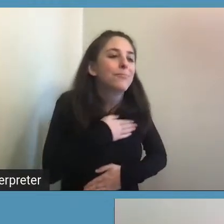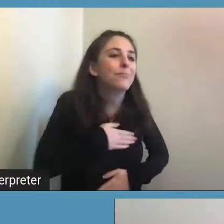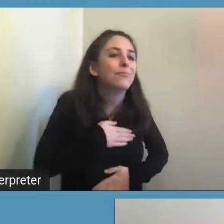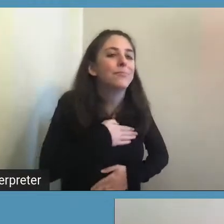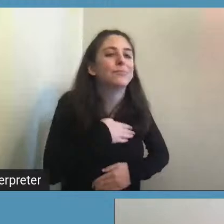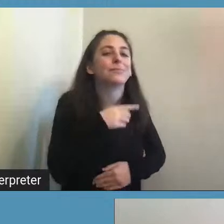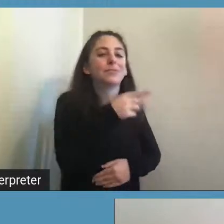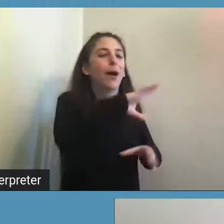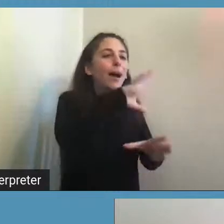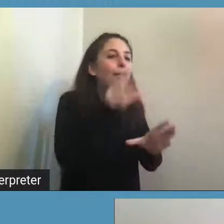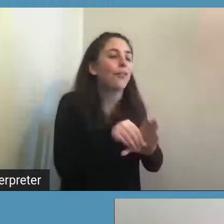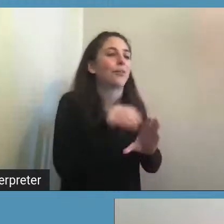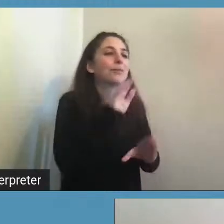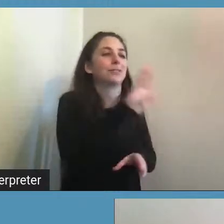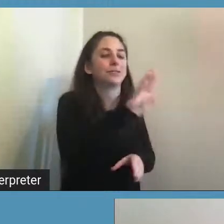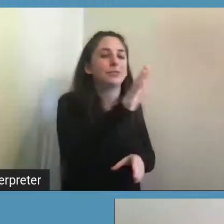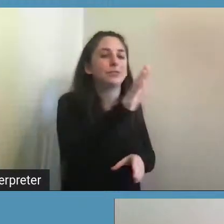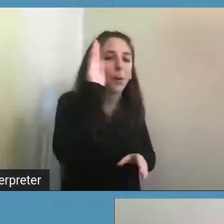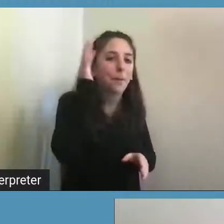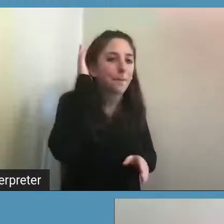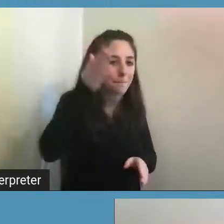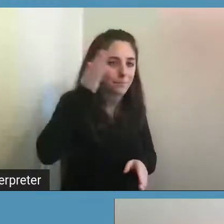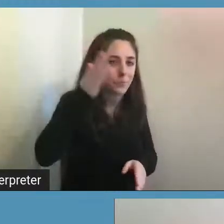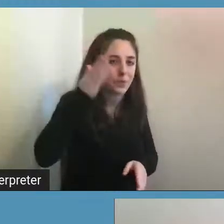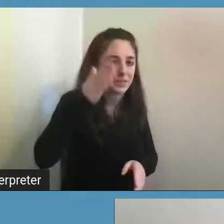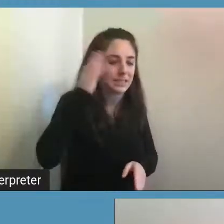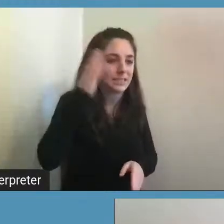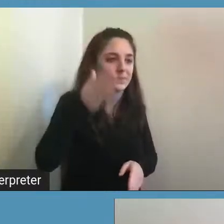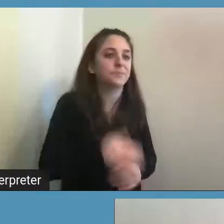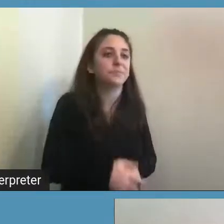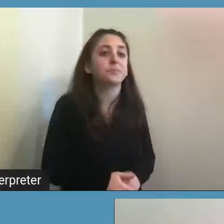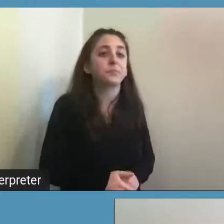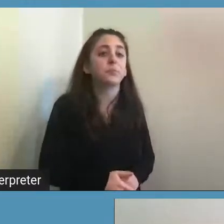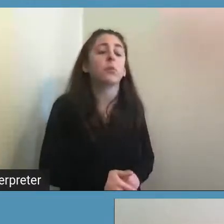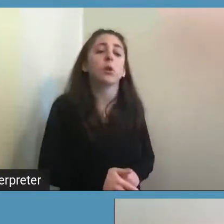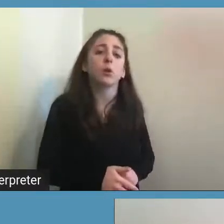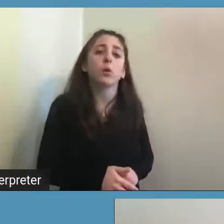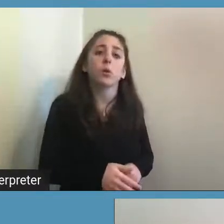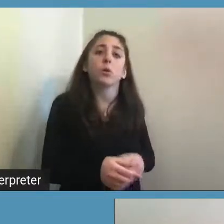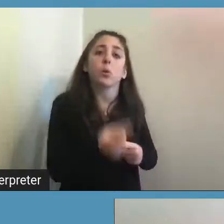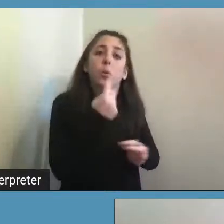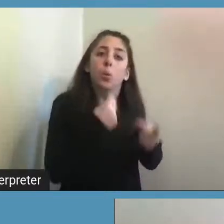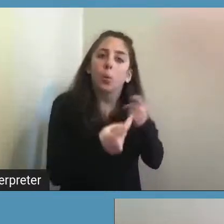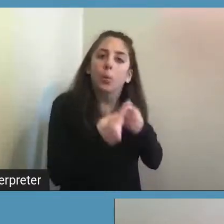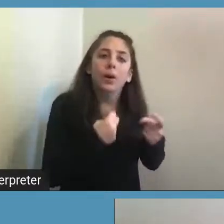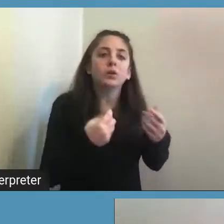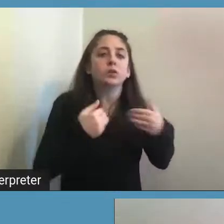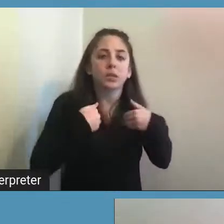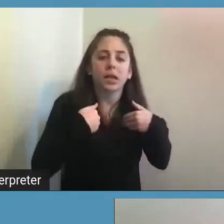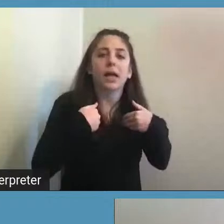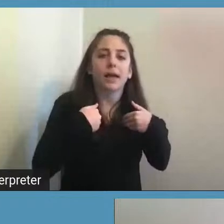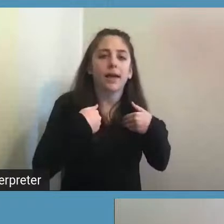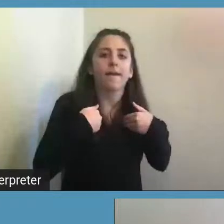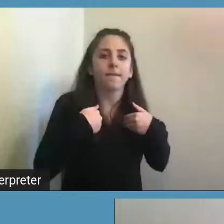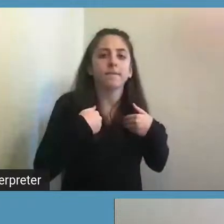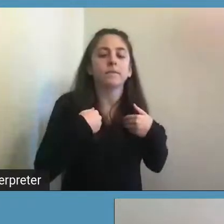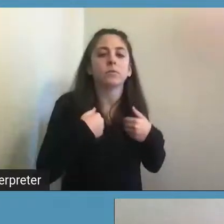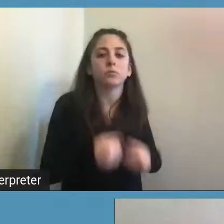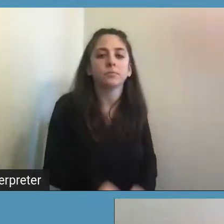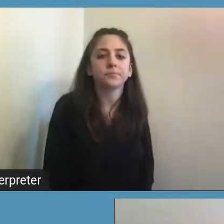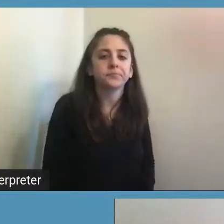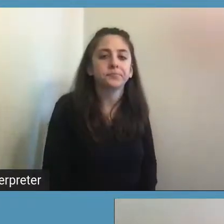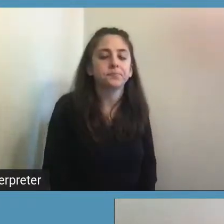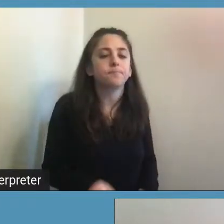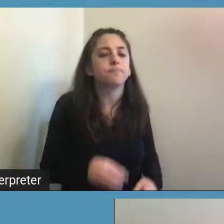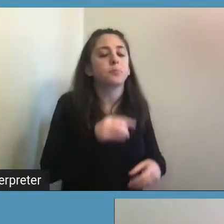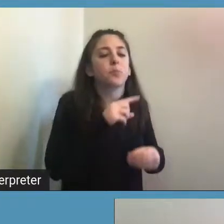into the presentation. We do have some questions to get to about some of the things you've talked about. So